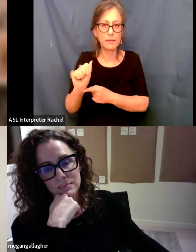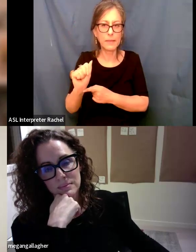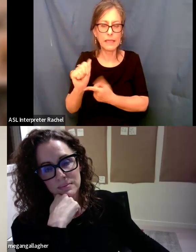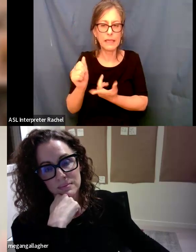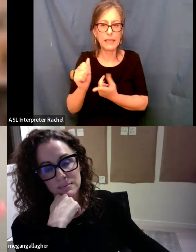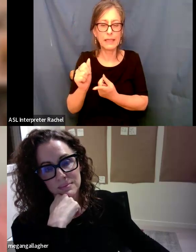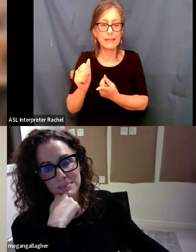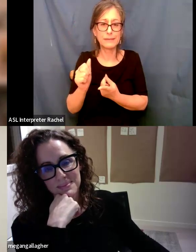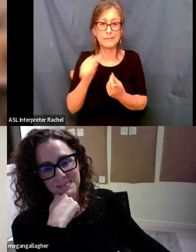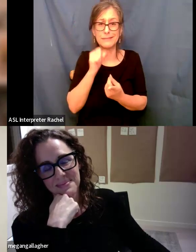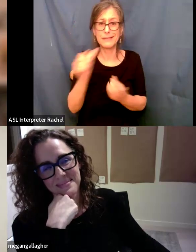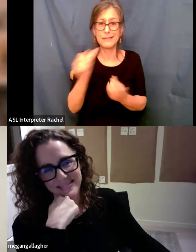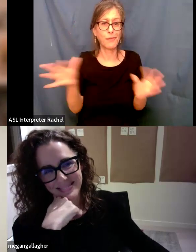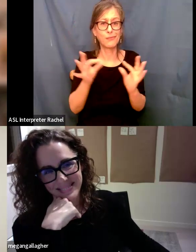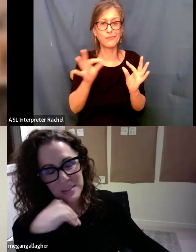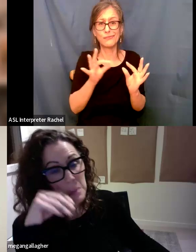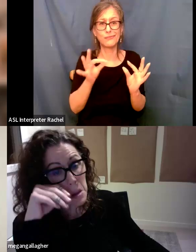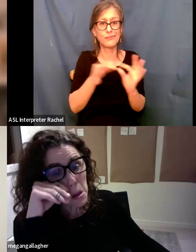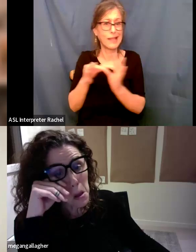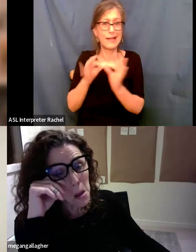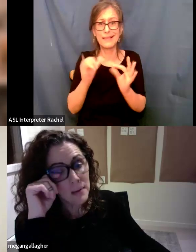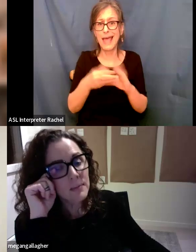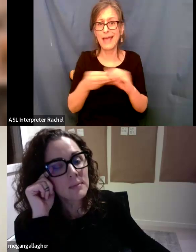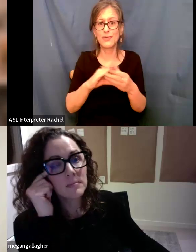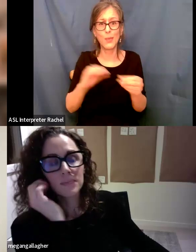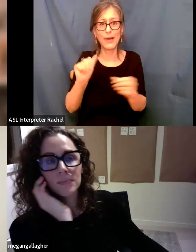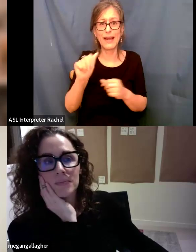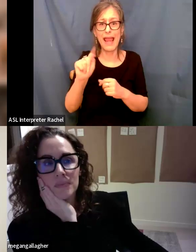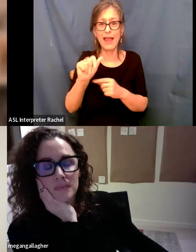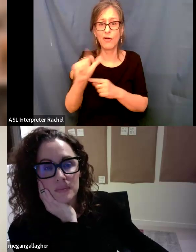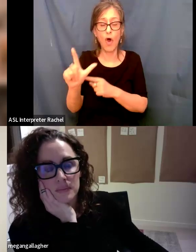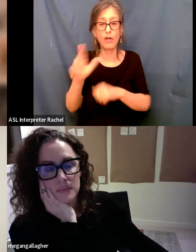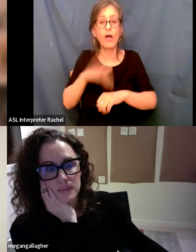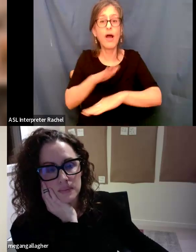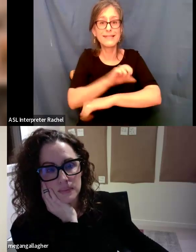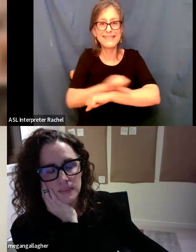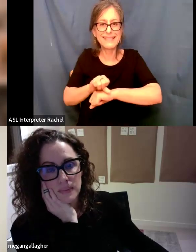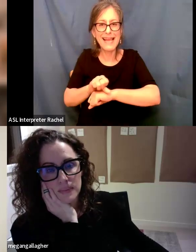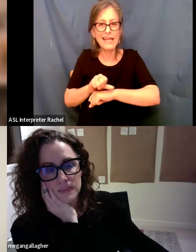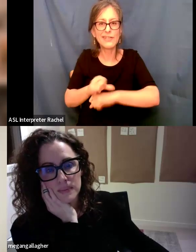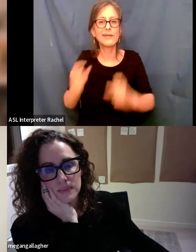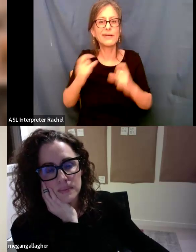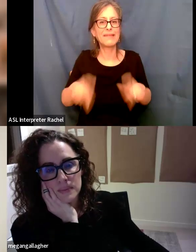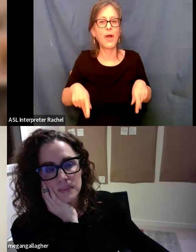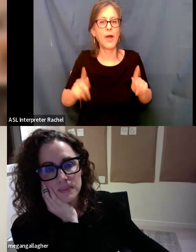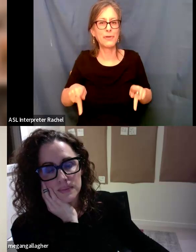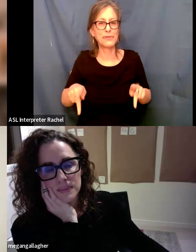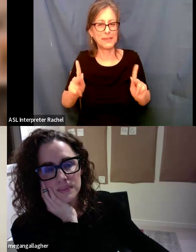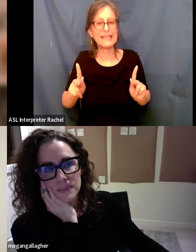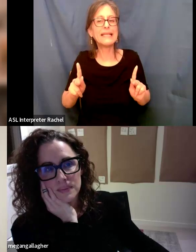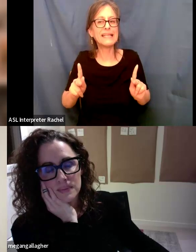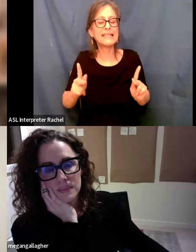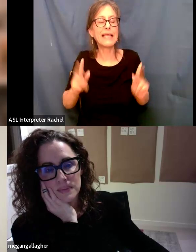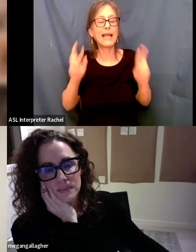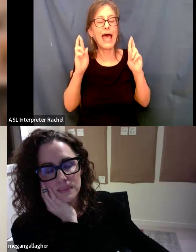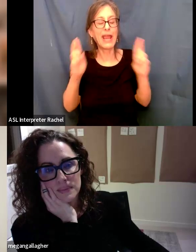more irrelevant to that story. And and on stage, I often get those opportunities, and I kind of